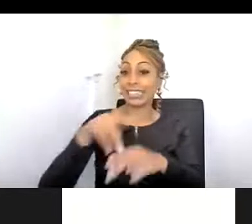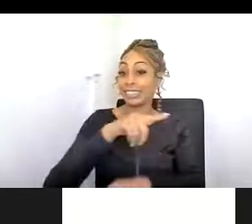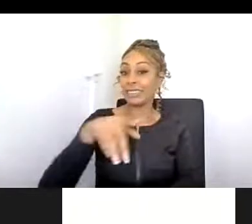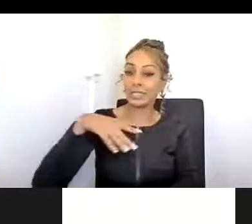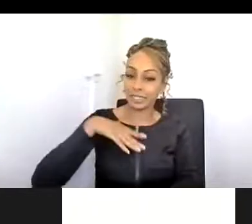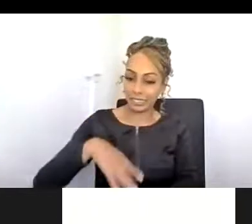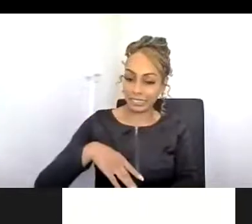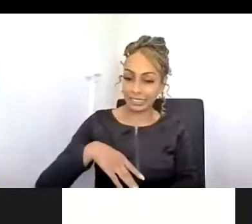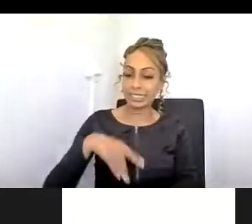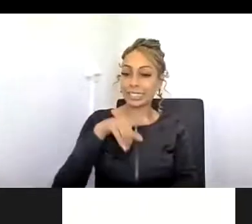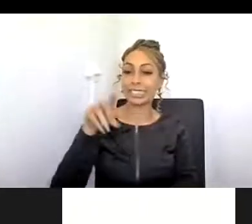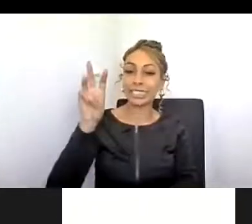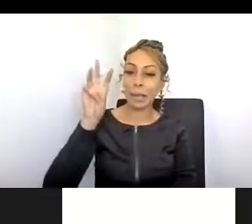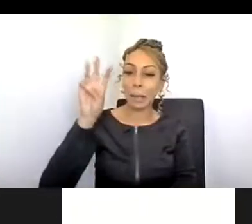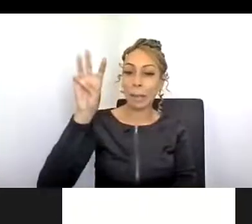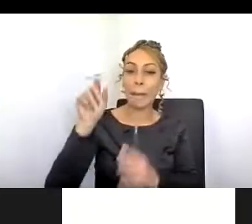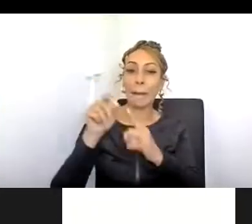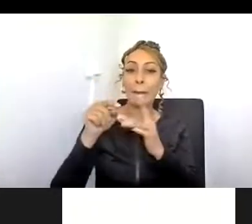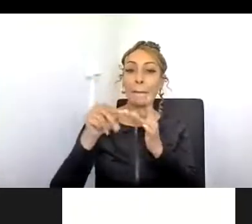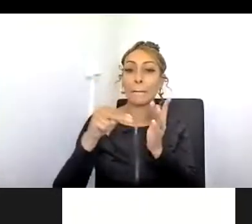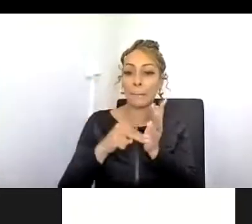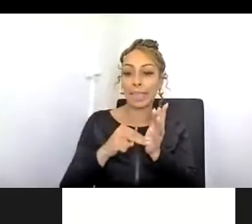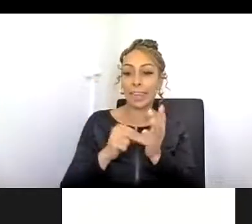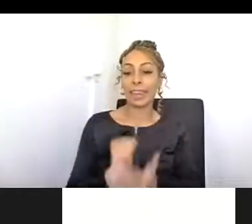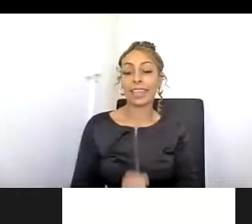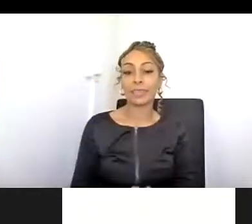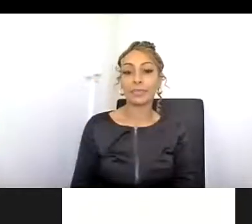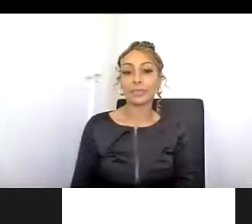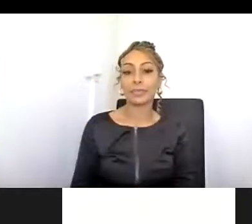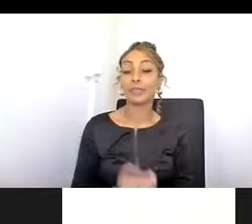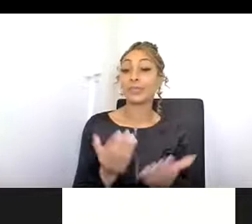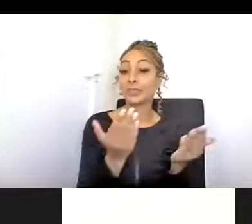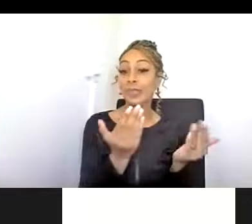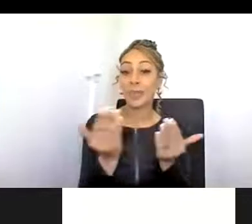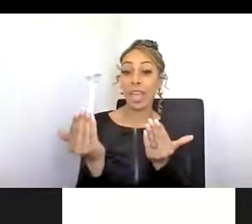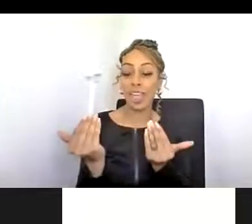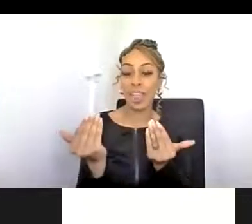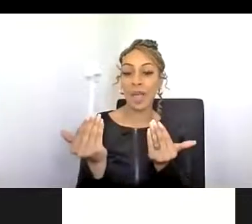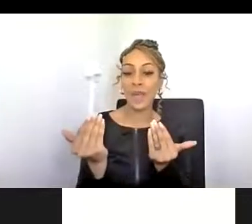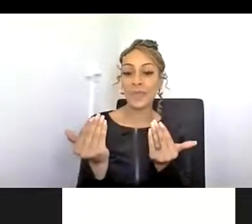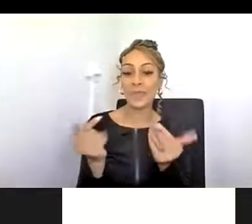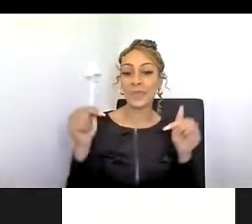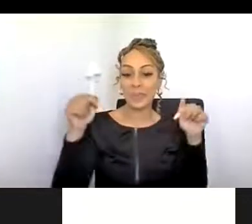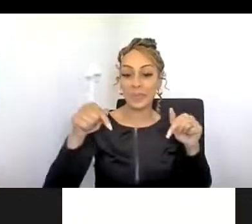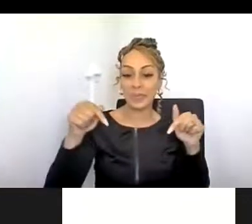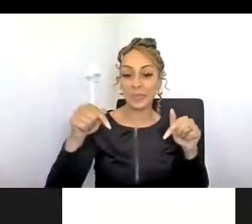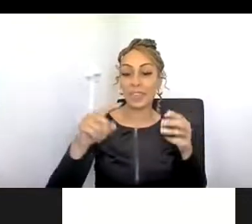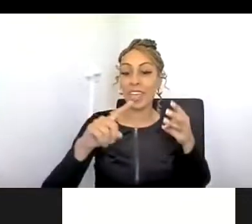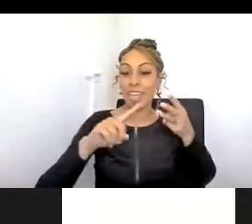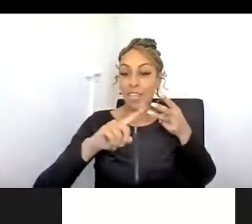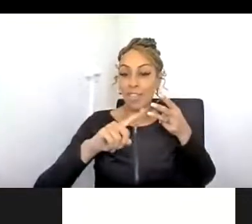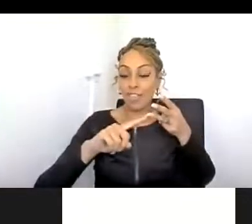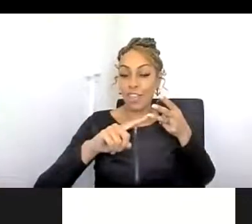interpretation, Rachel is the video to pin. So welcome to, this is the third talk in